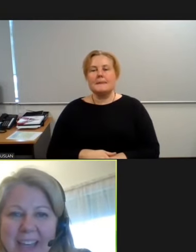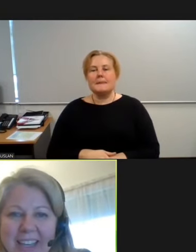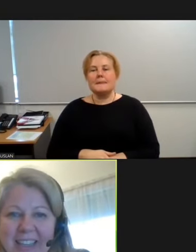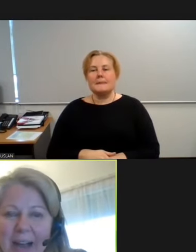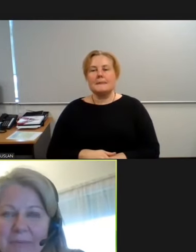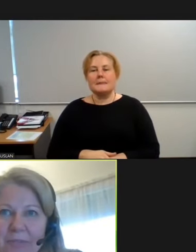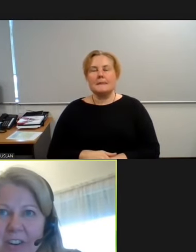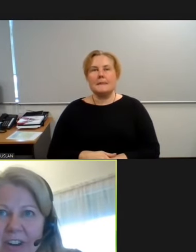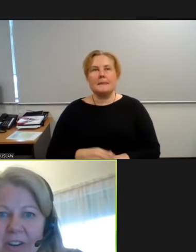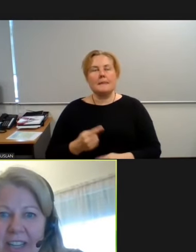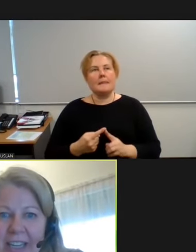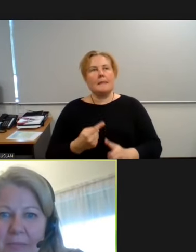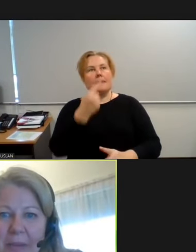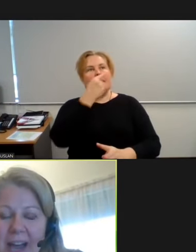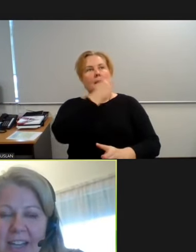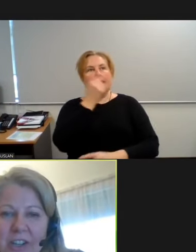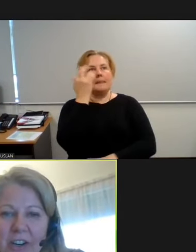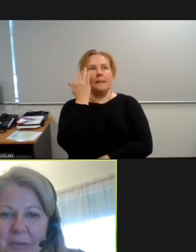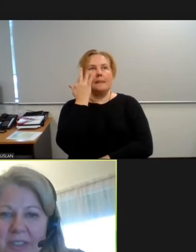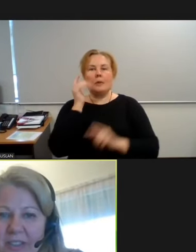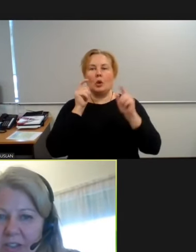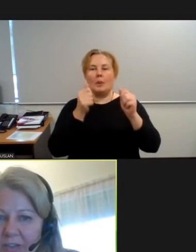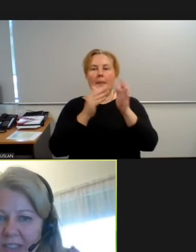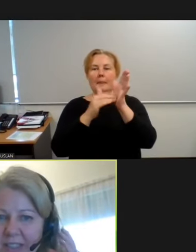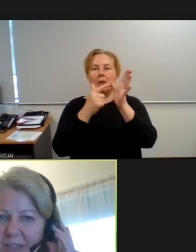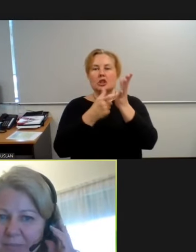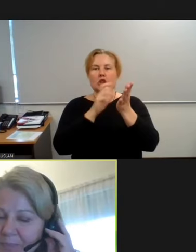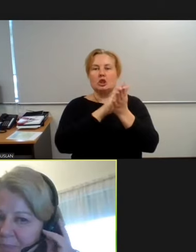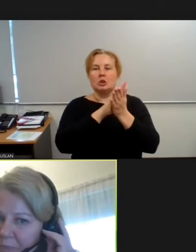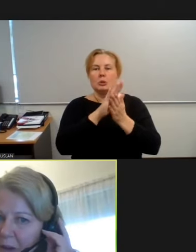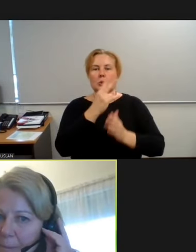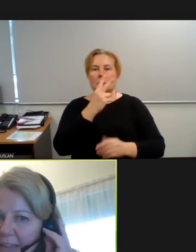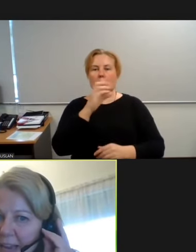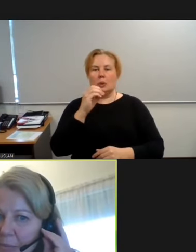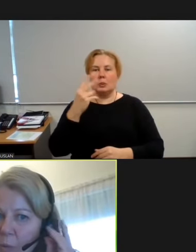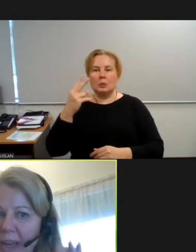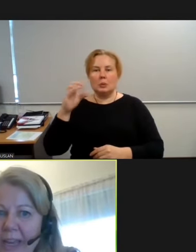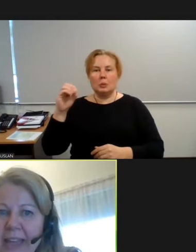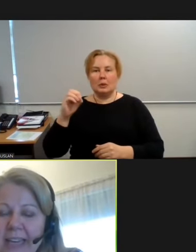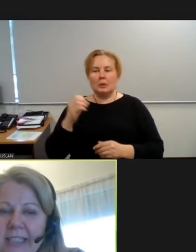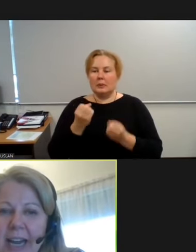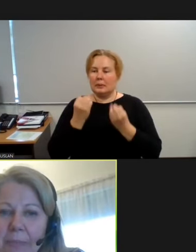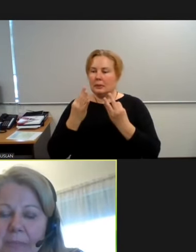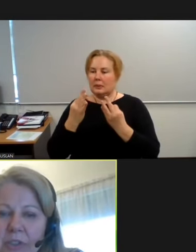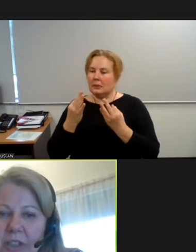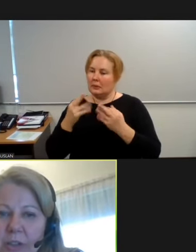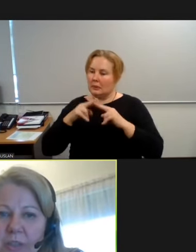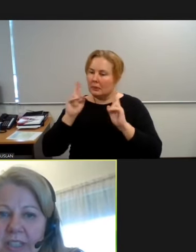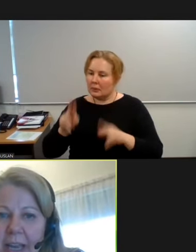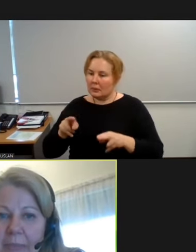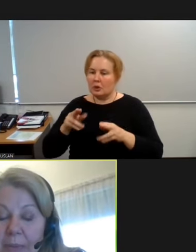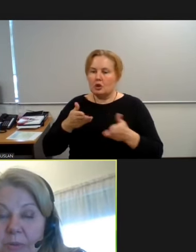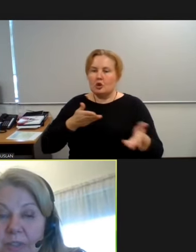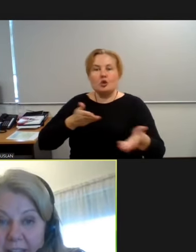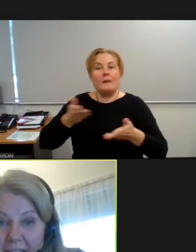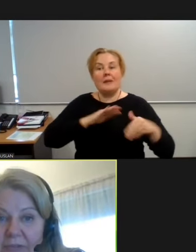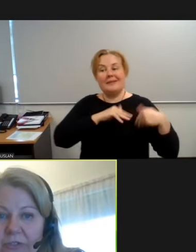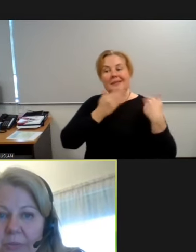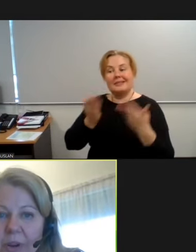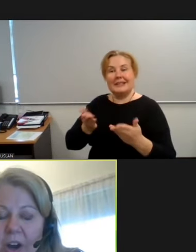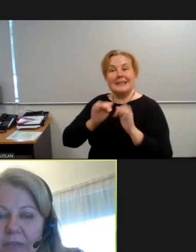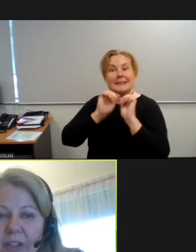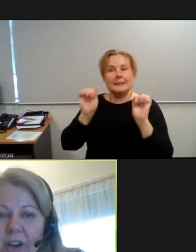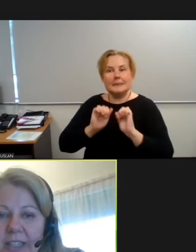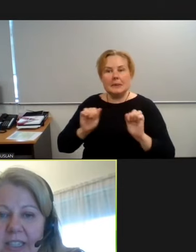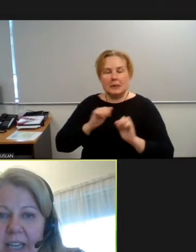So back in very early in March, the homelessness service system became aware that in order to keep people safe